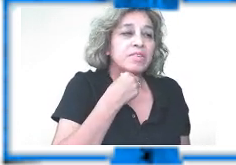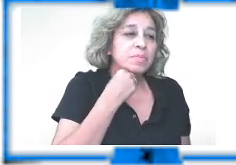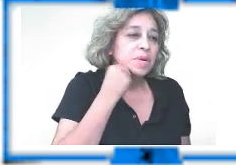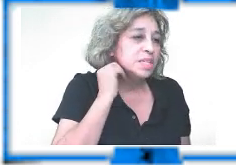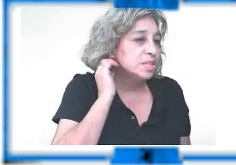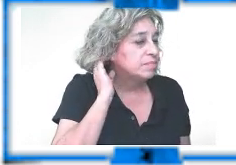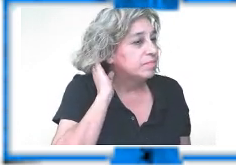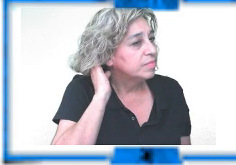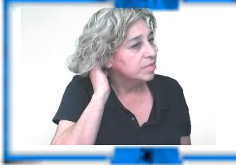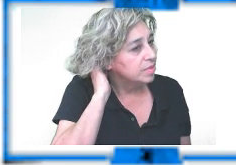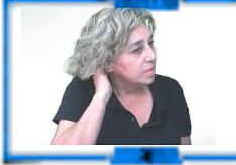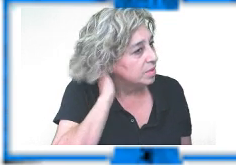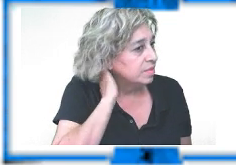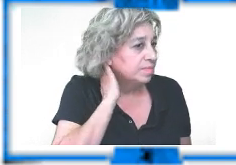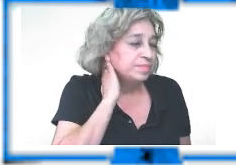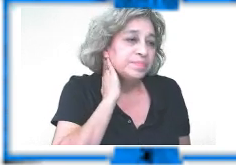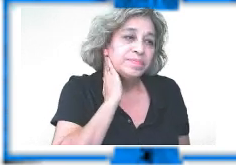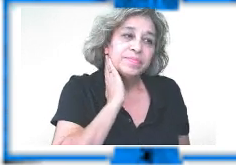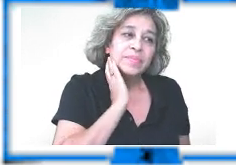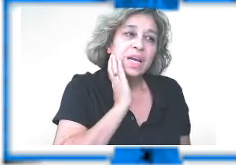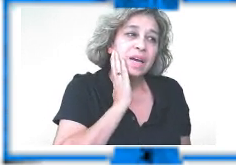Thank you very much.